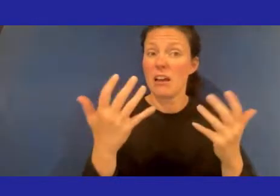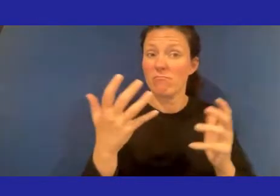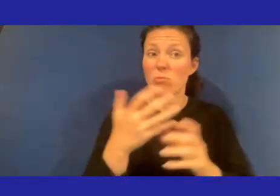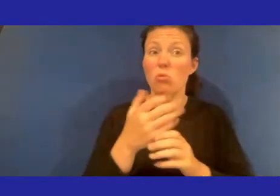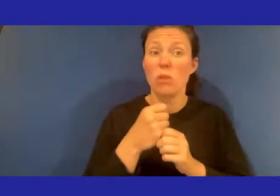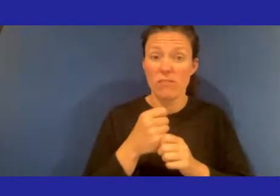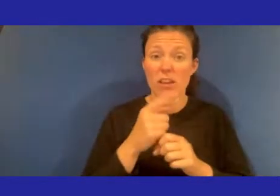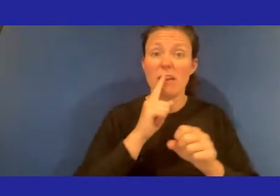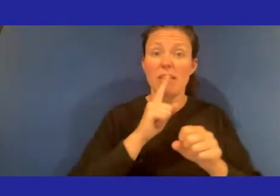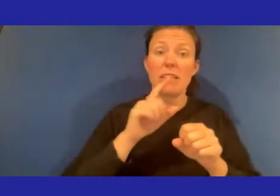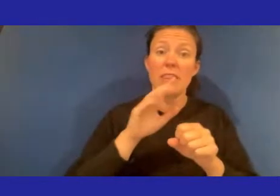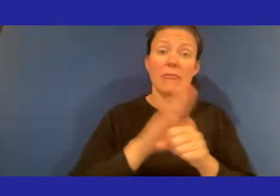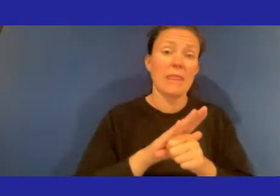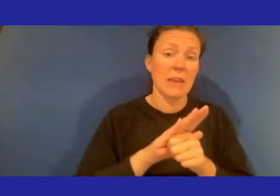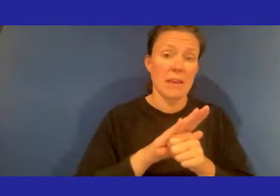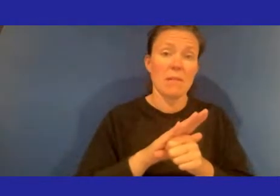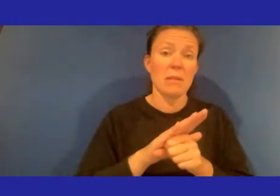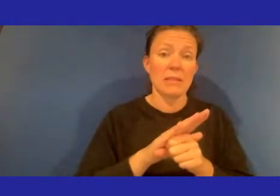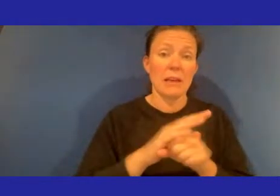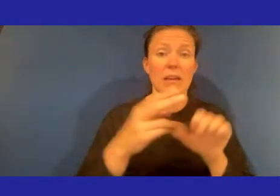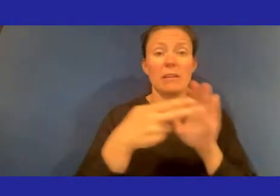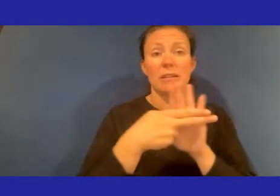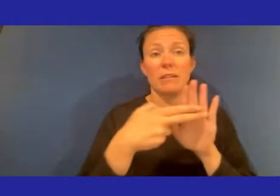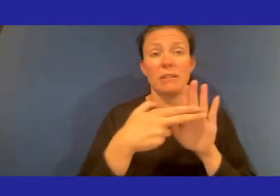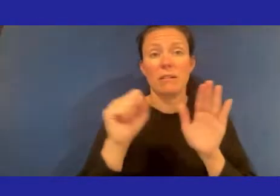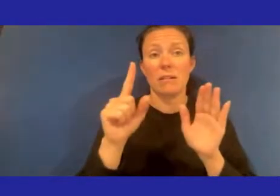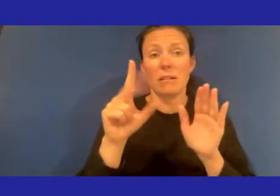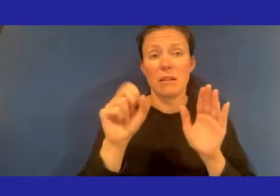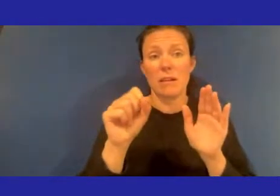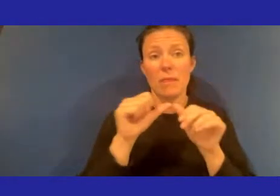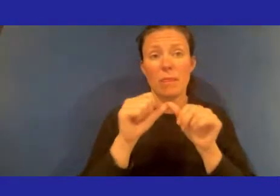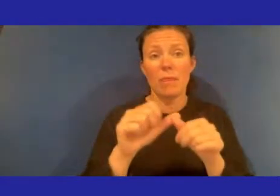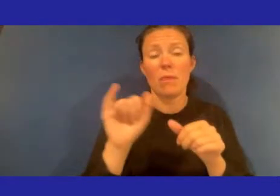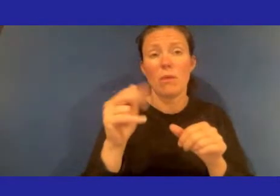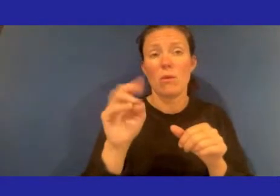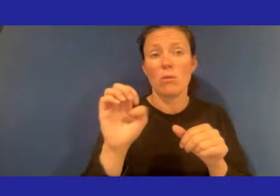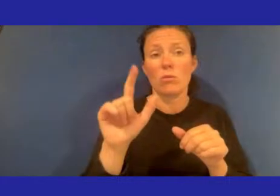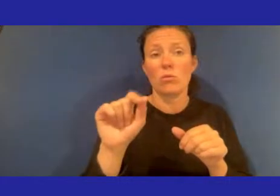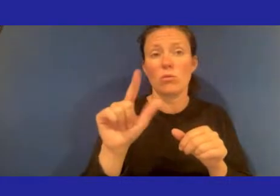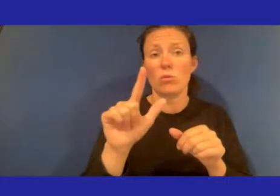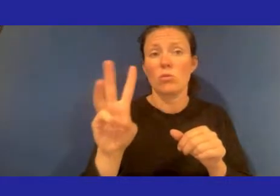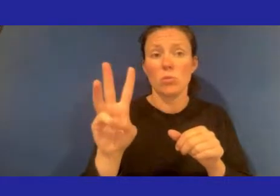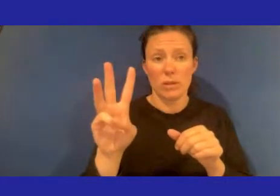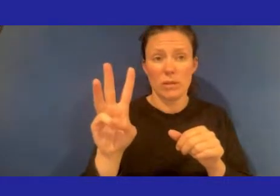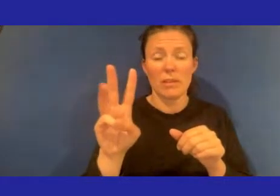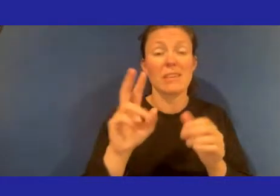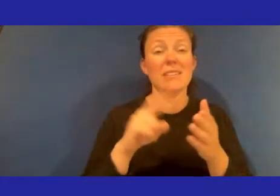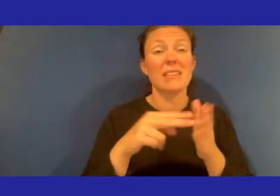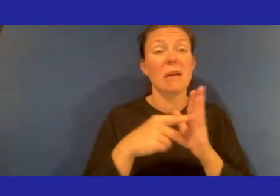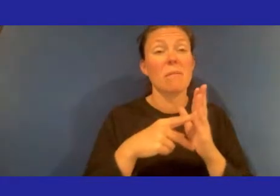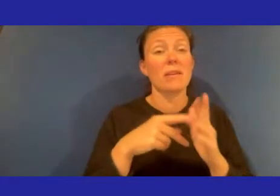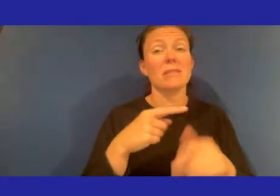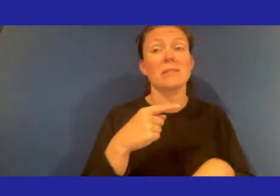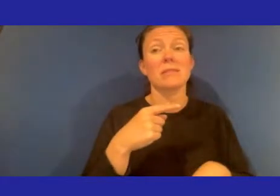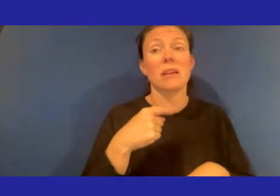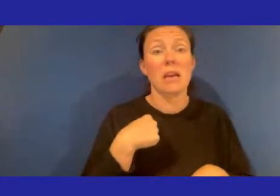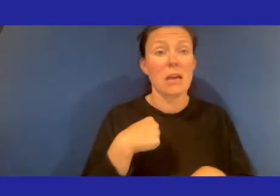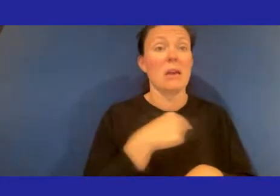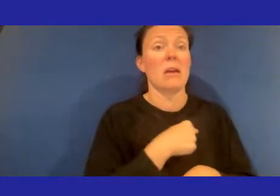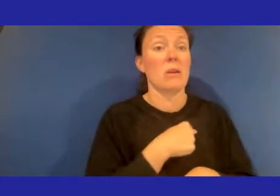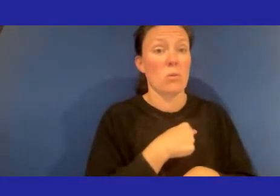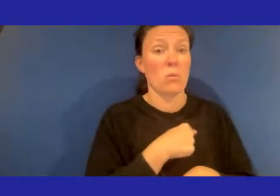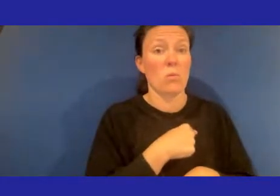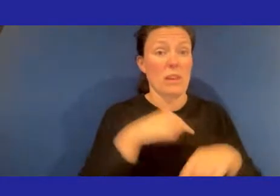status through June 2026, making us as an